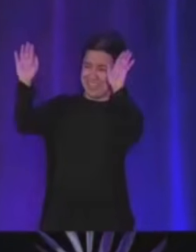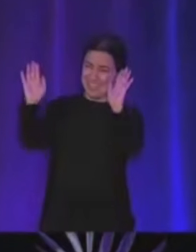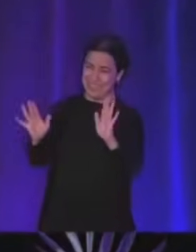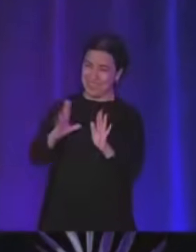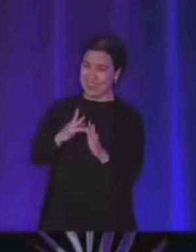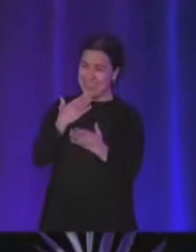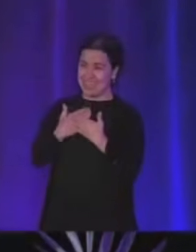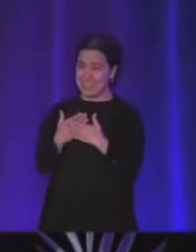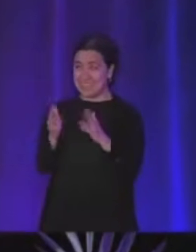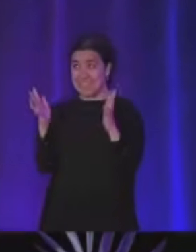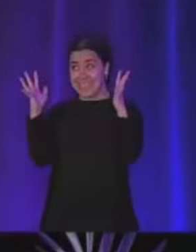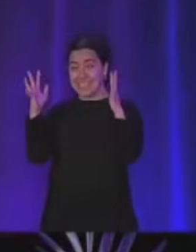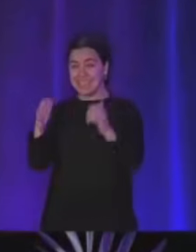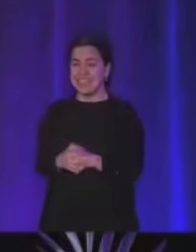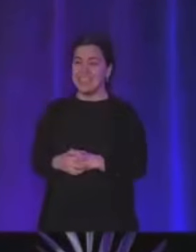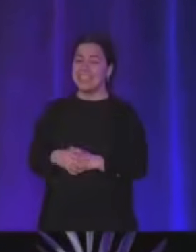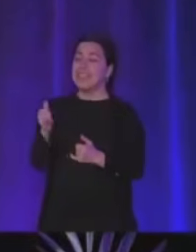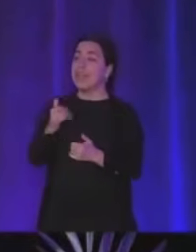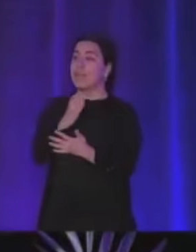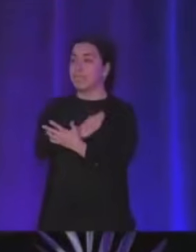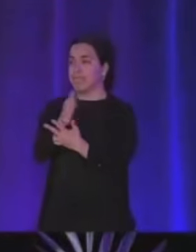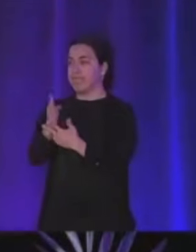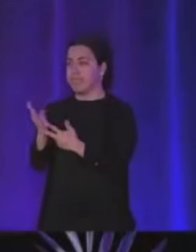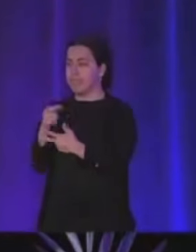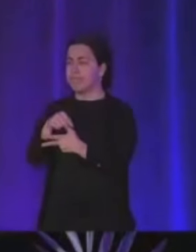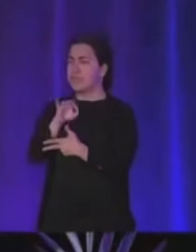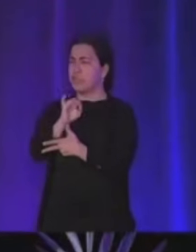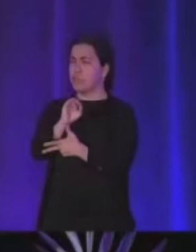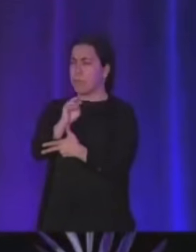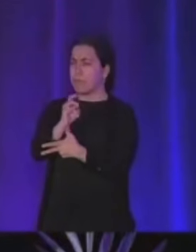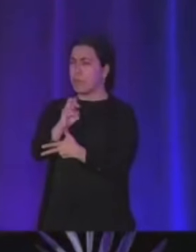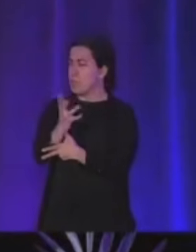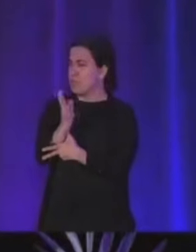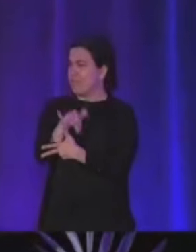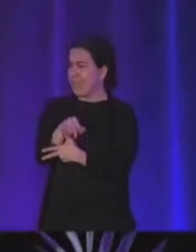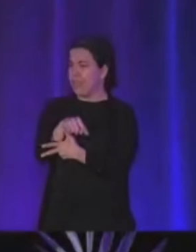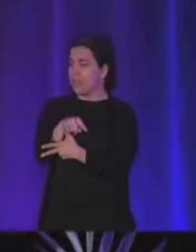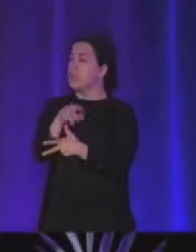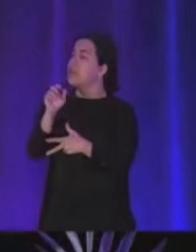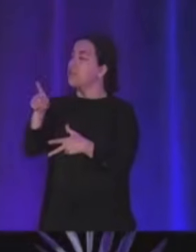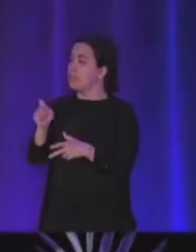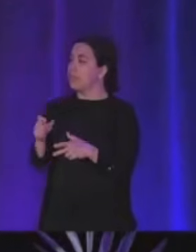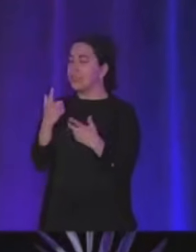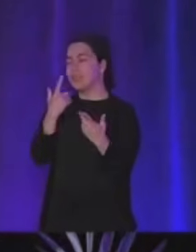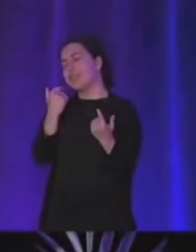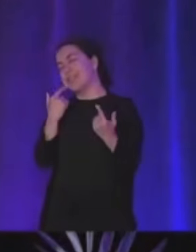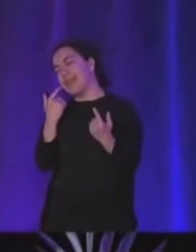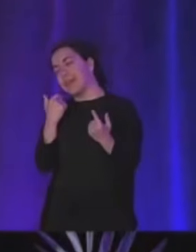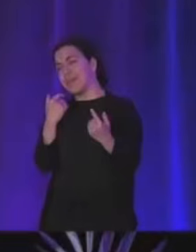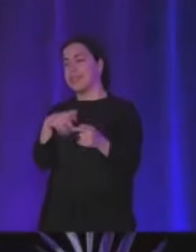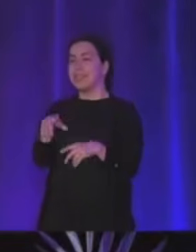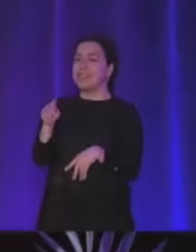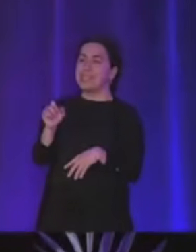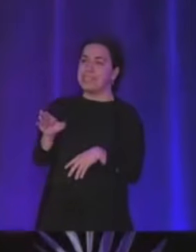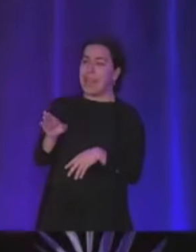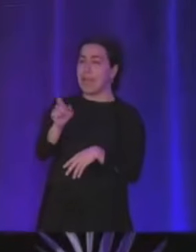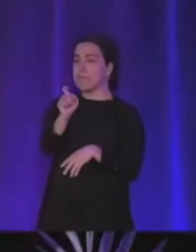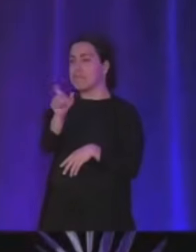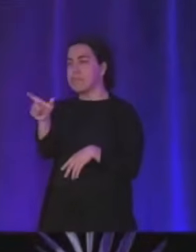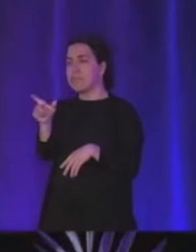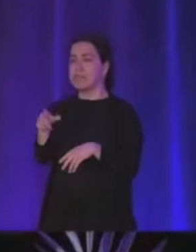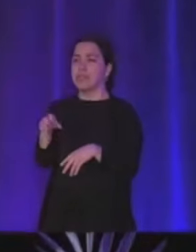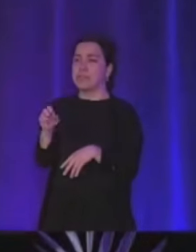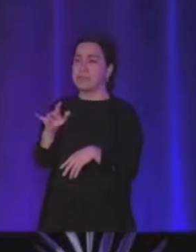Thanks. So we're going to go in order. First, what is a formatter? And yes, this is the thing where you can all chuckle about it, tabs versus spaces, Silicon Valley